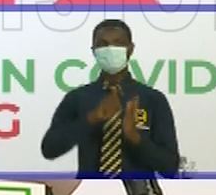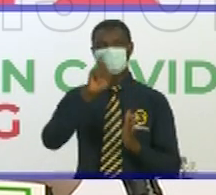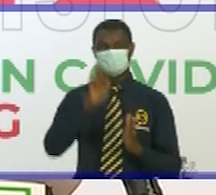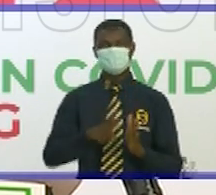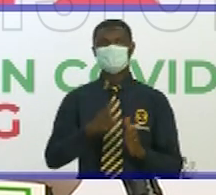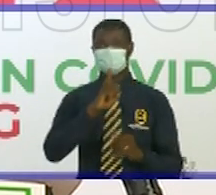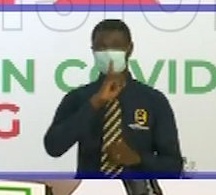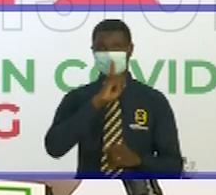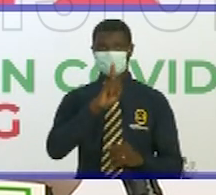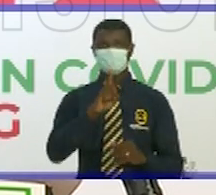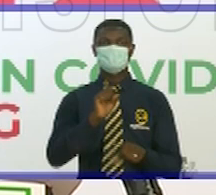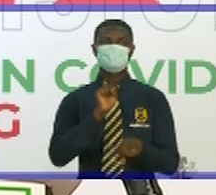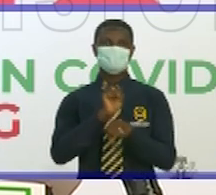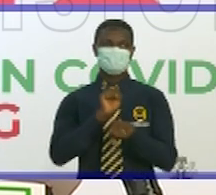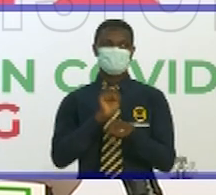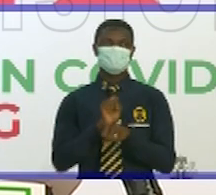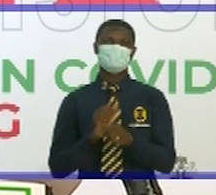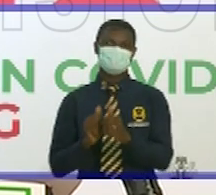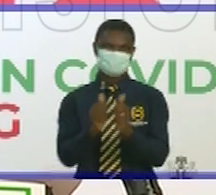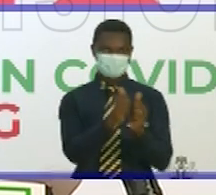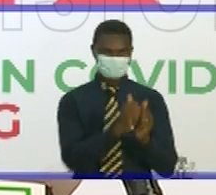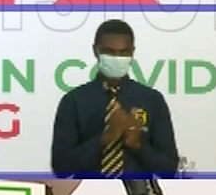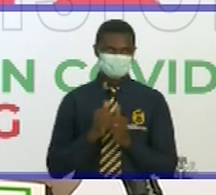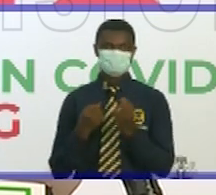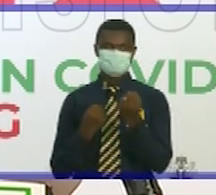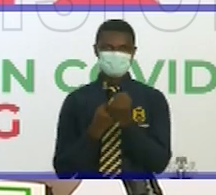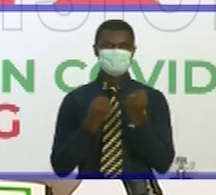actually be working together. The